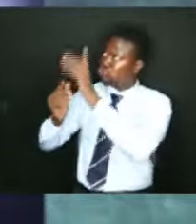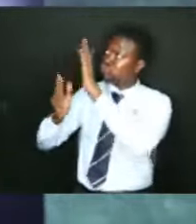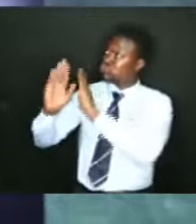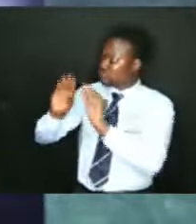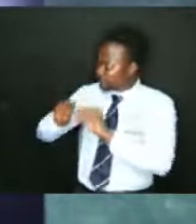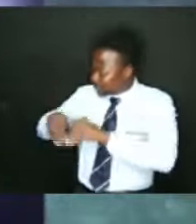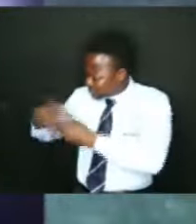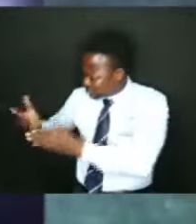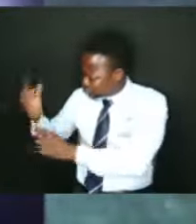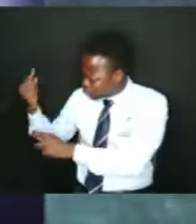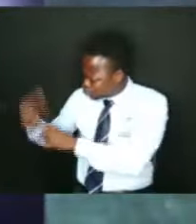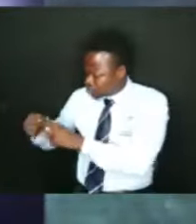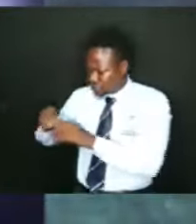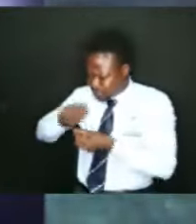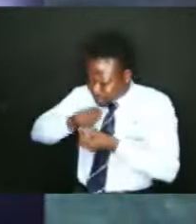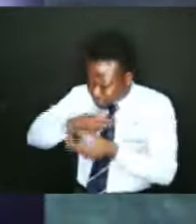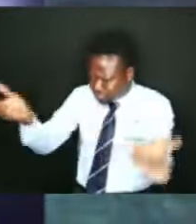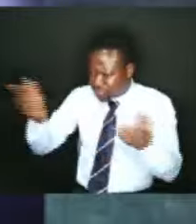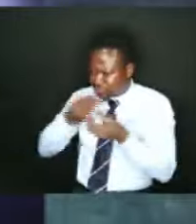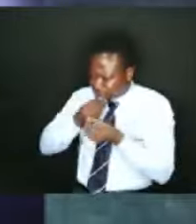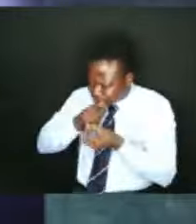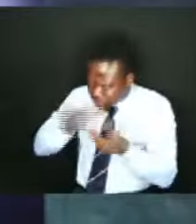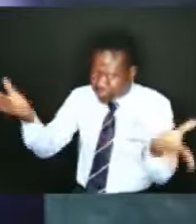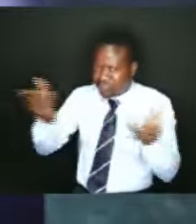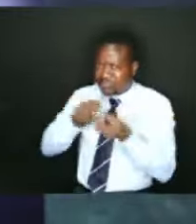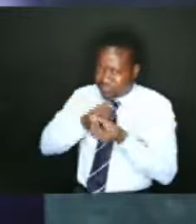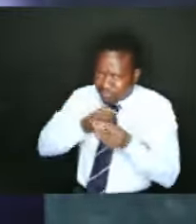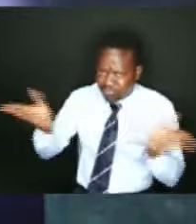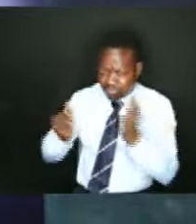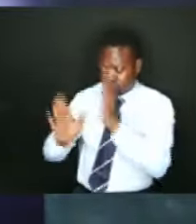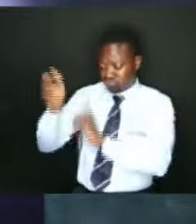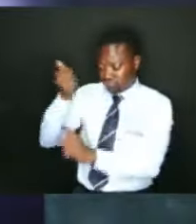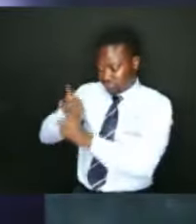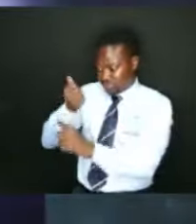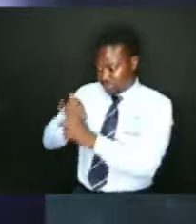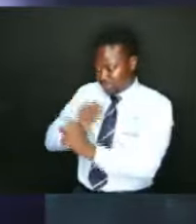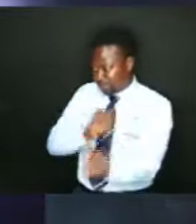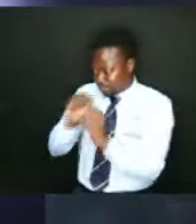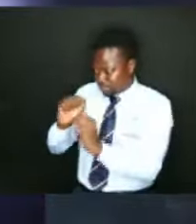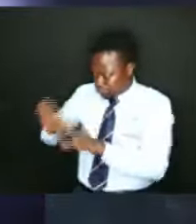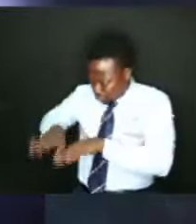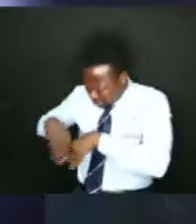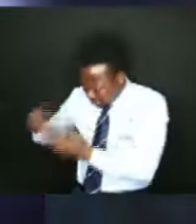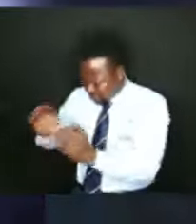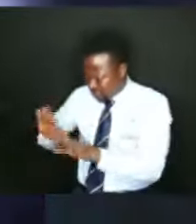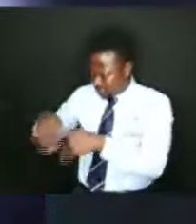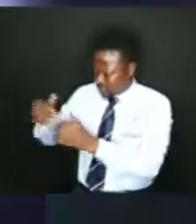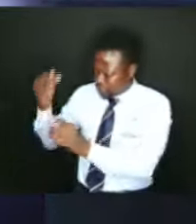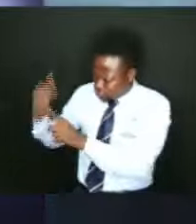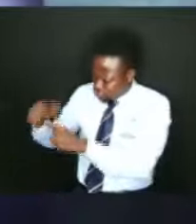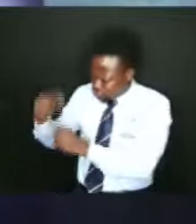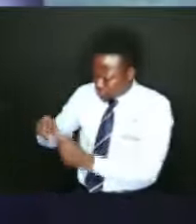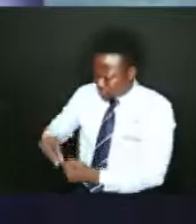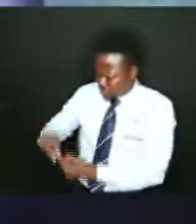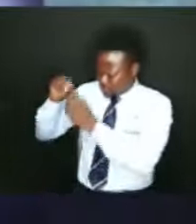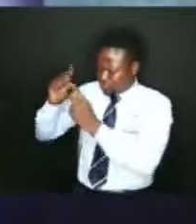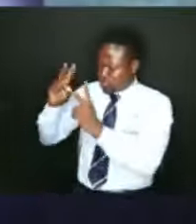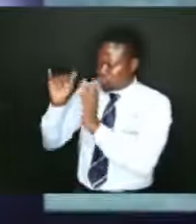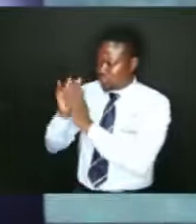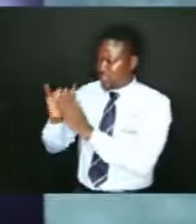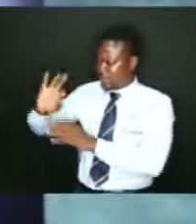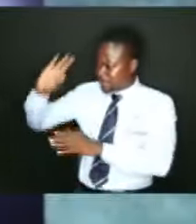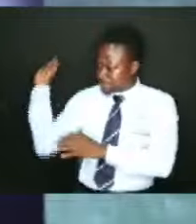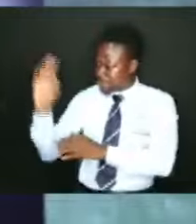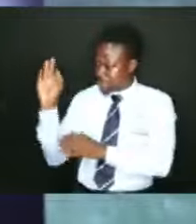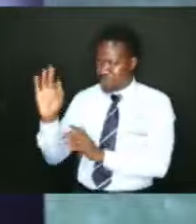Lord multiply utterance. As he speaks, may the power of God be transmitted from the screens and touch lives and